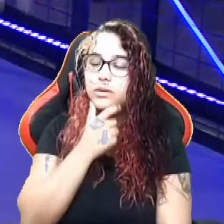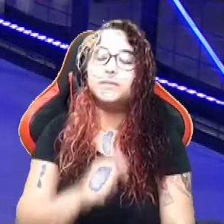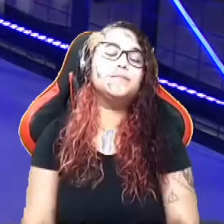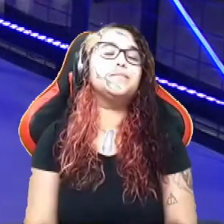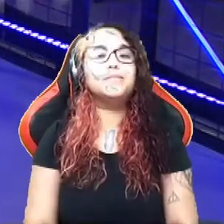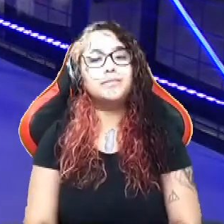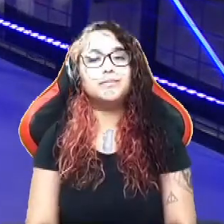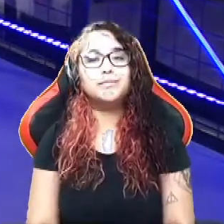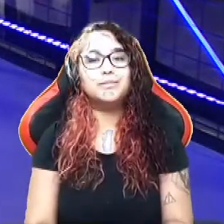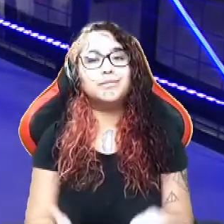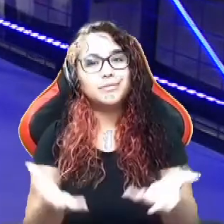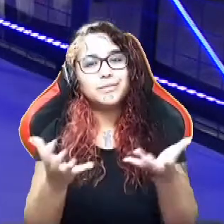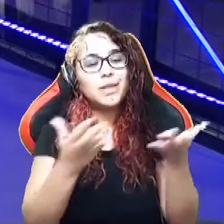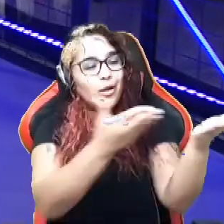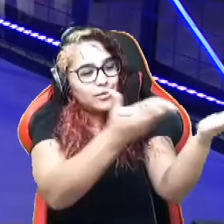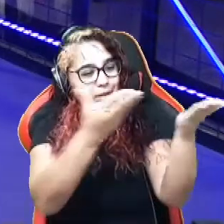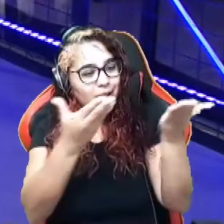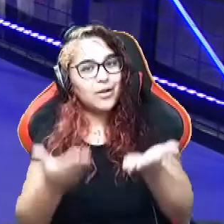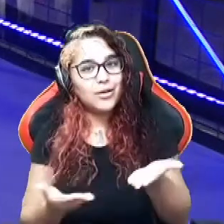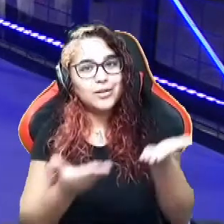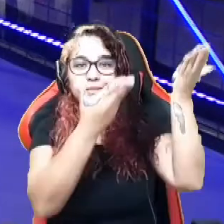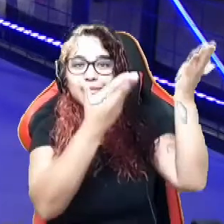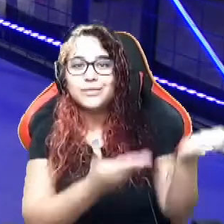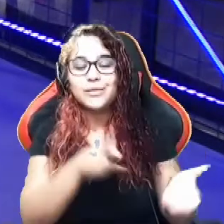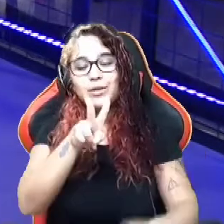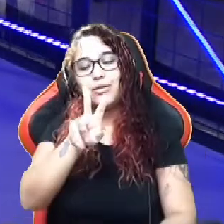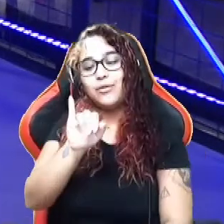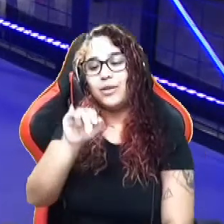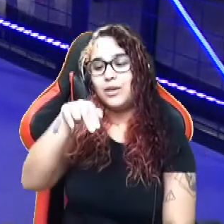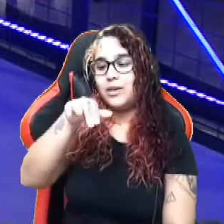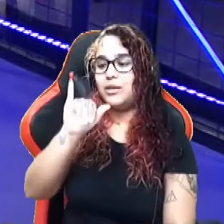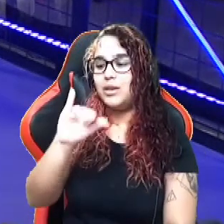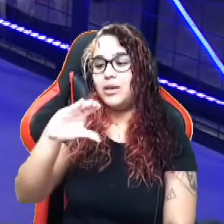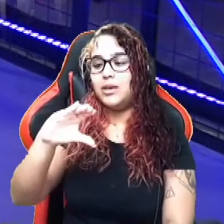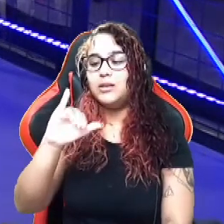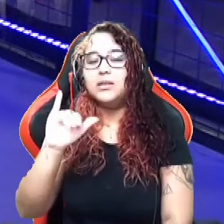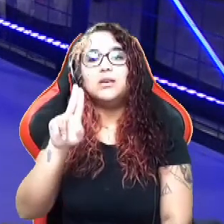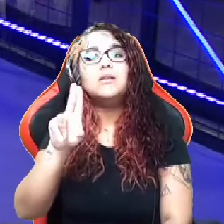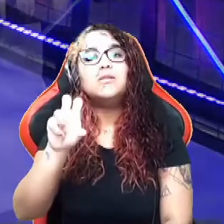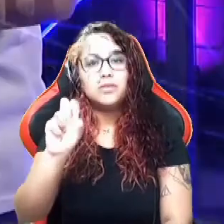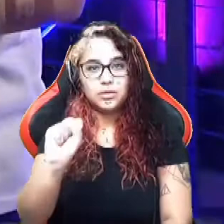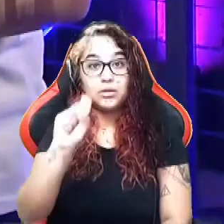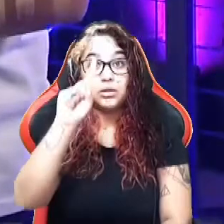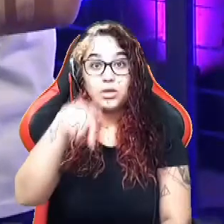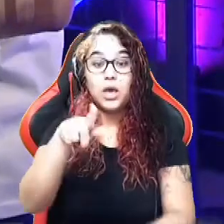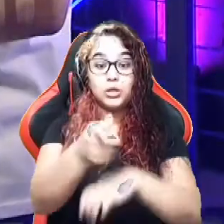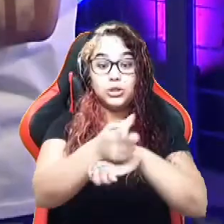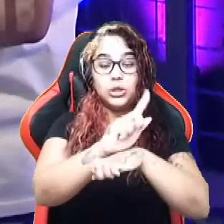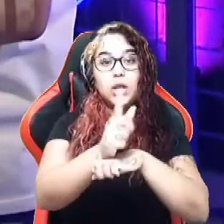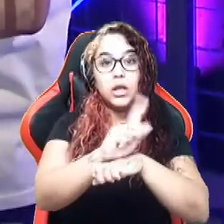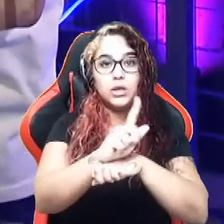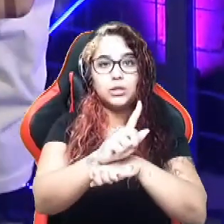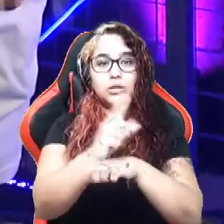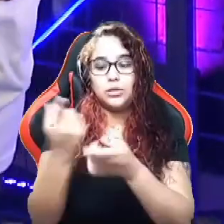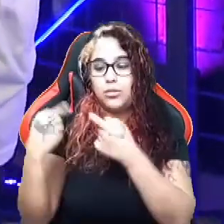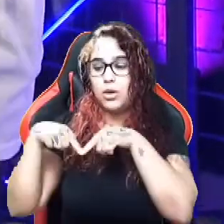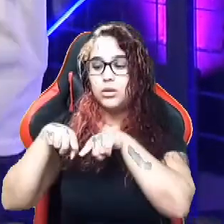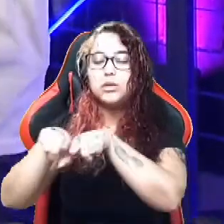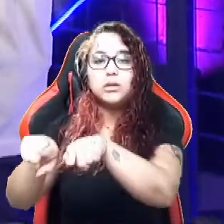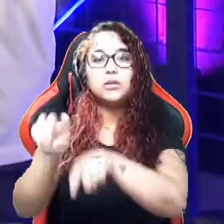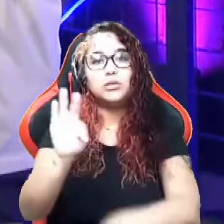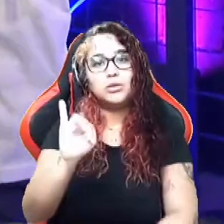simultaneous translation into English. We now have Vinicius dos Santos Pinheiro, a manager